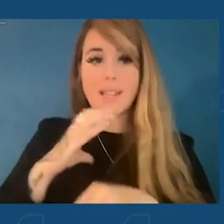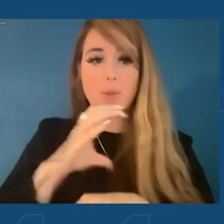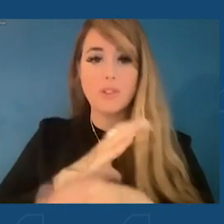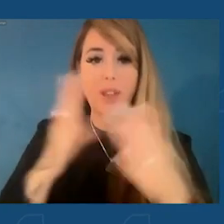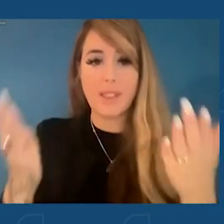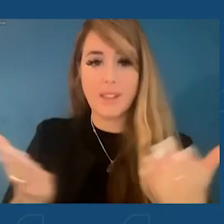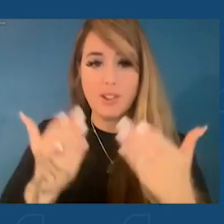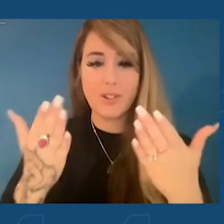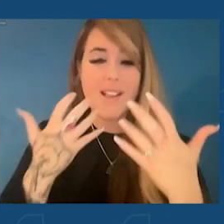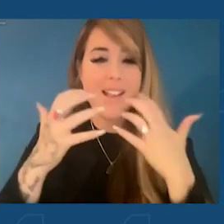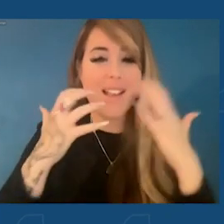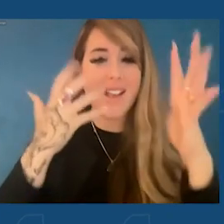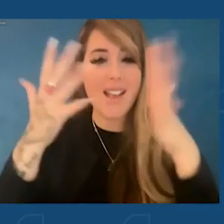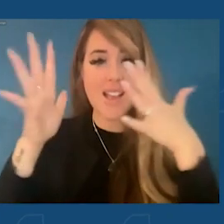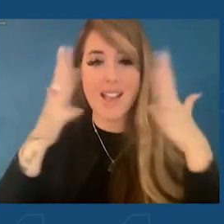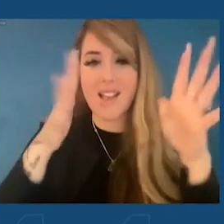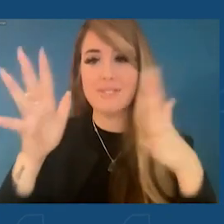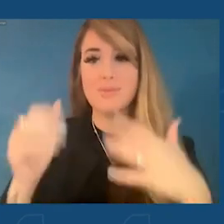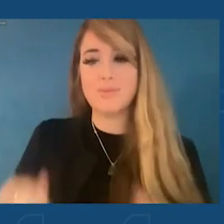great friend.